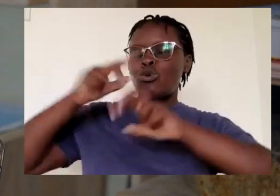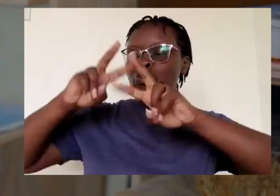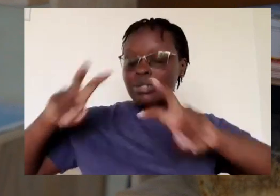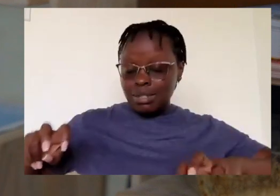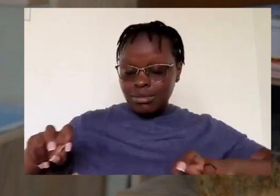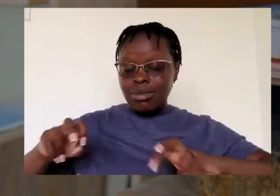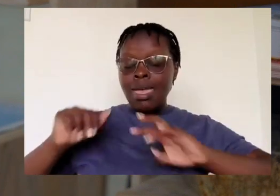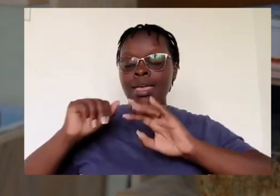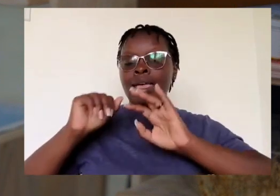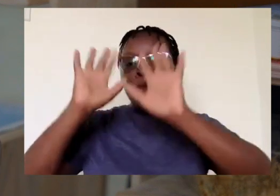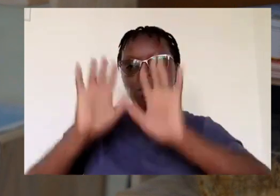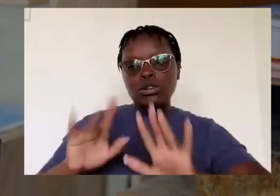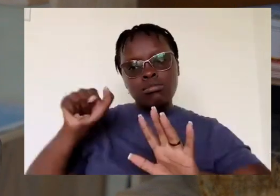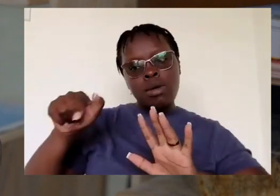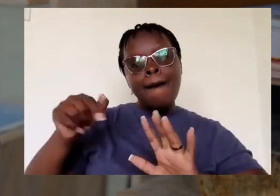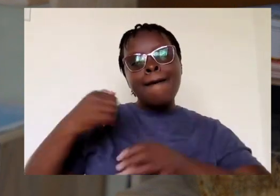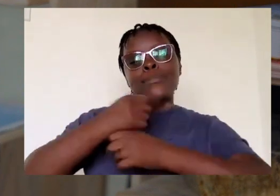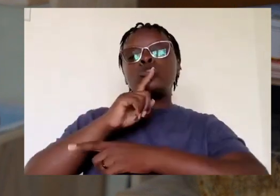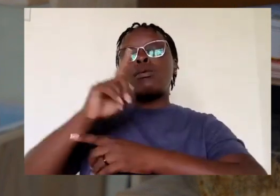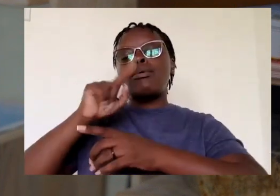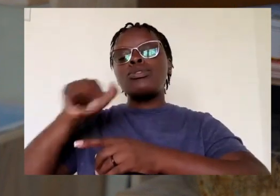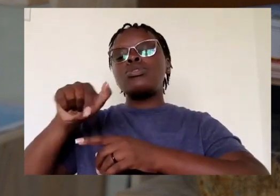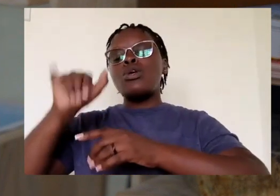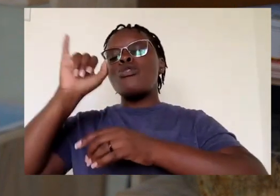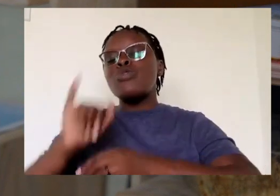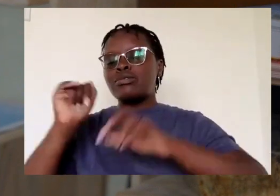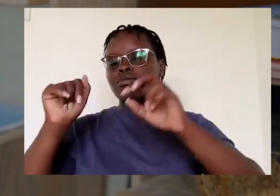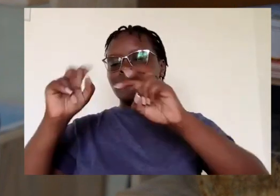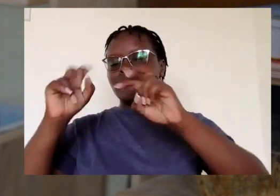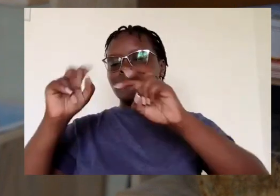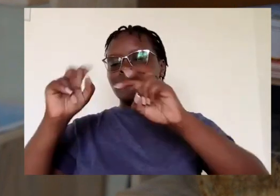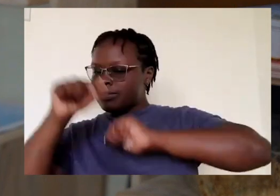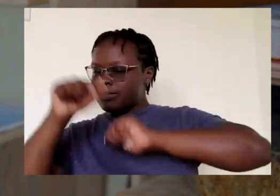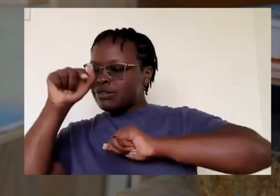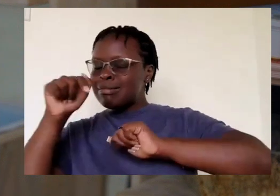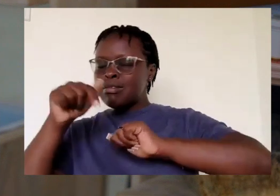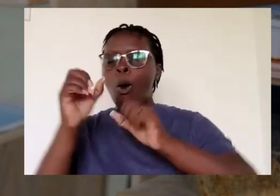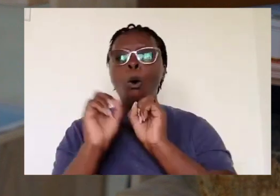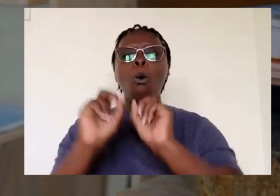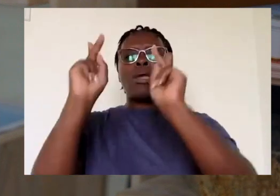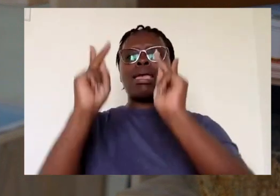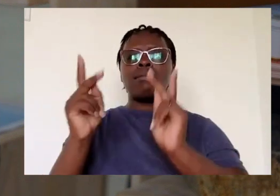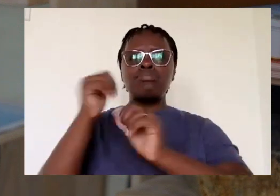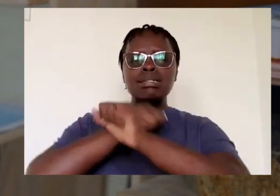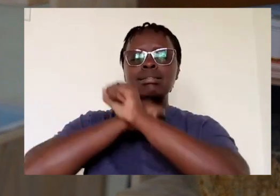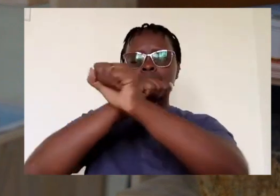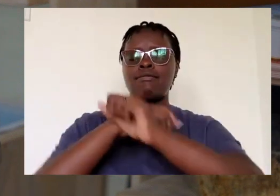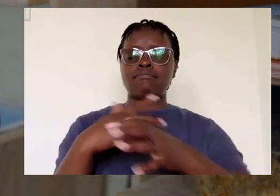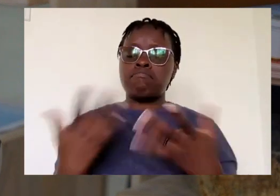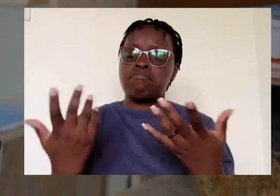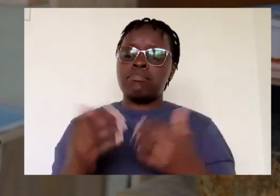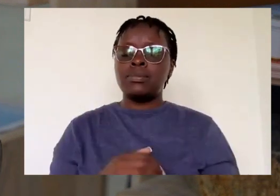researches online, provided that such activities are within the confines of data privacy and